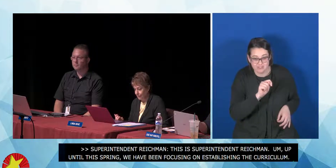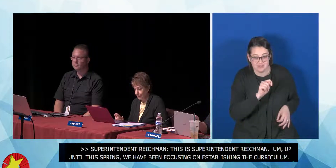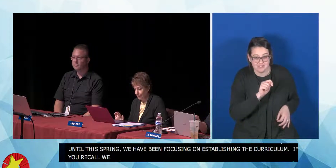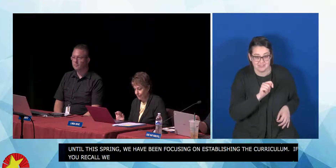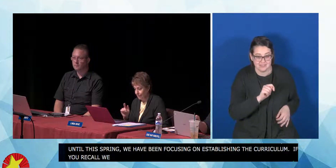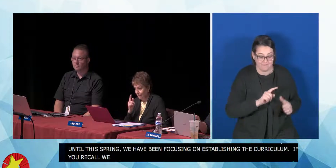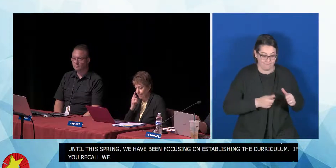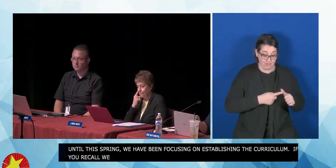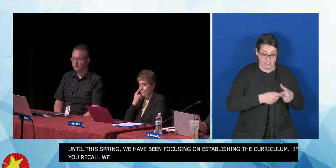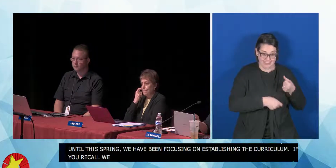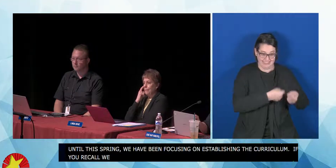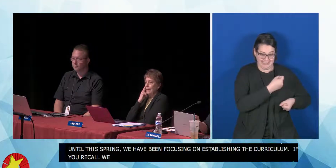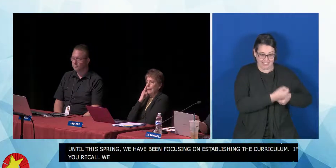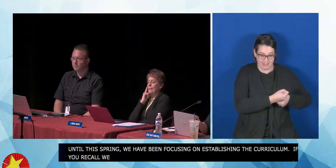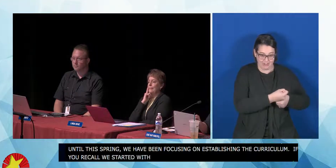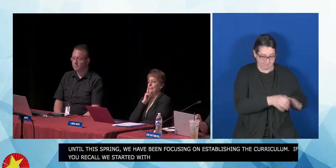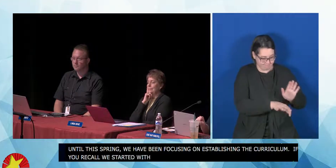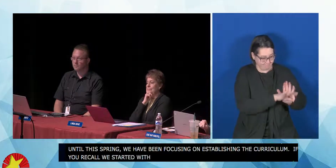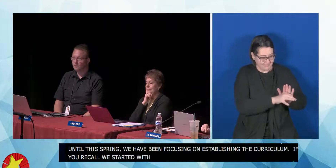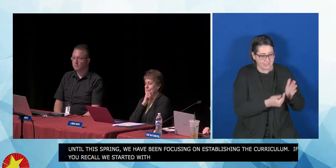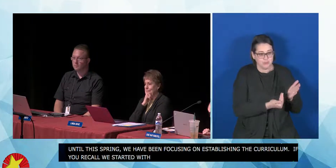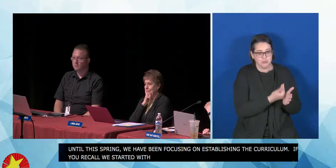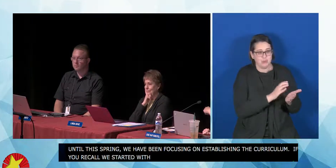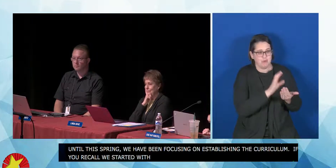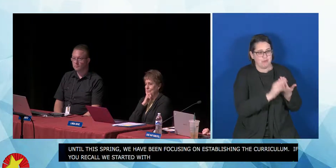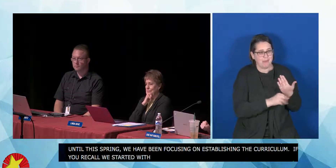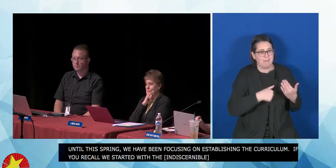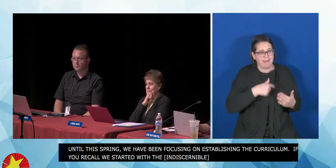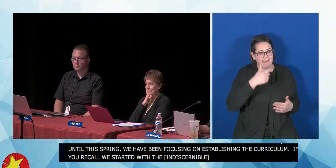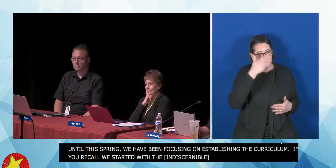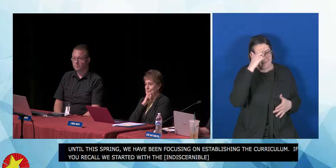year. I believe that was in 2017,